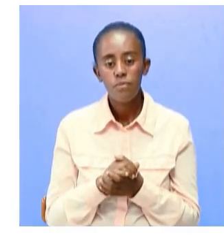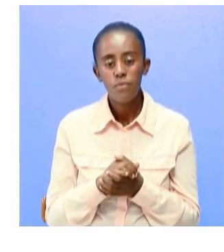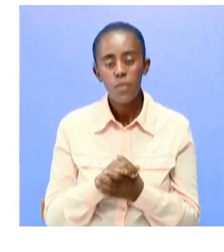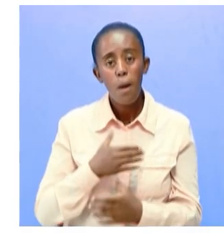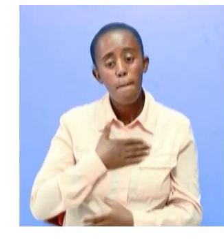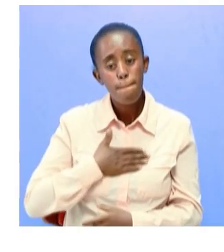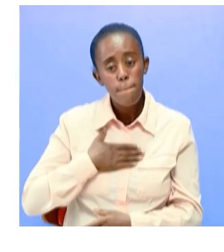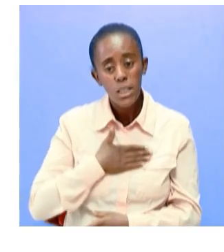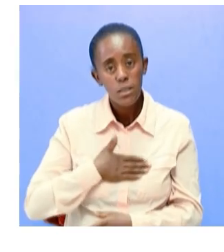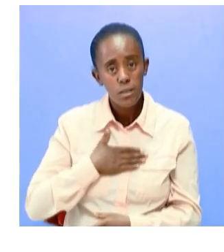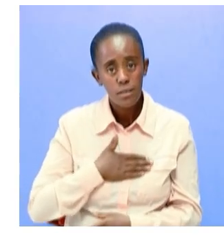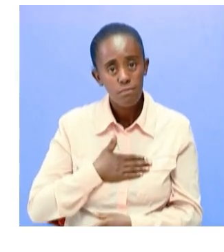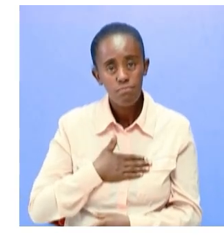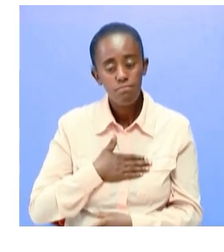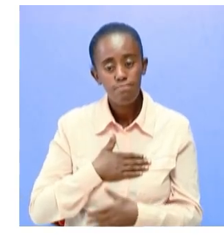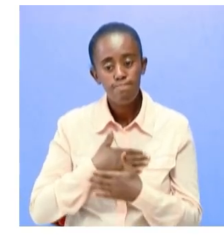Please,